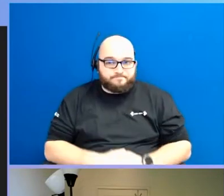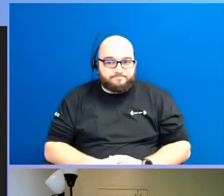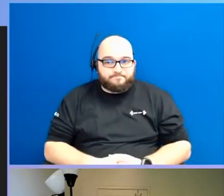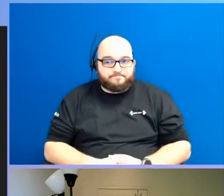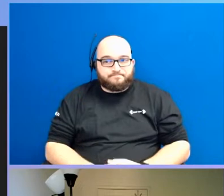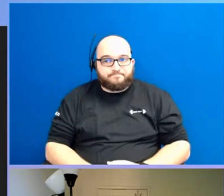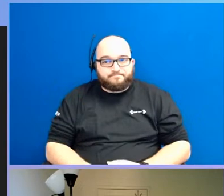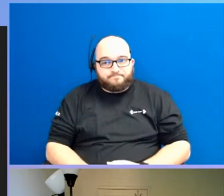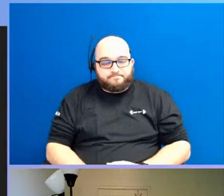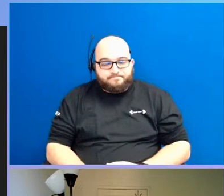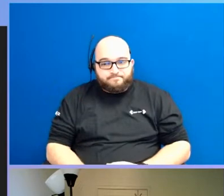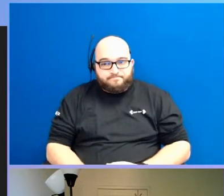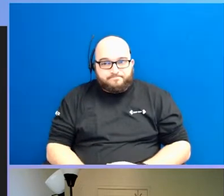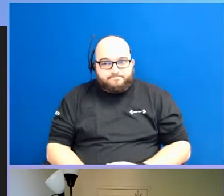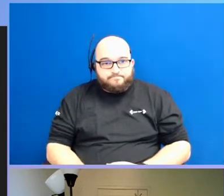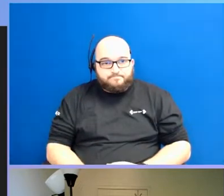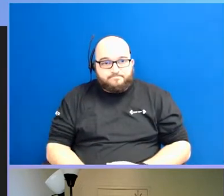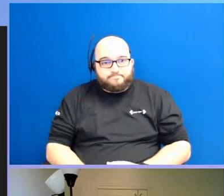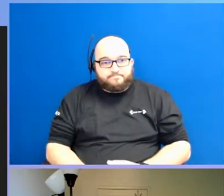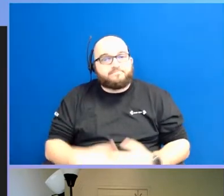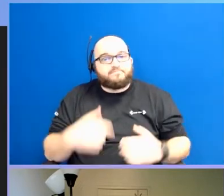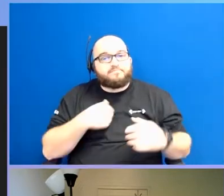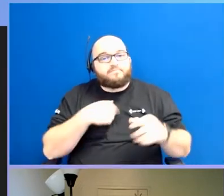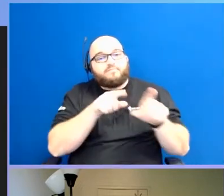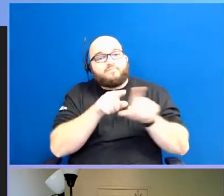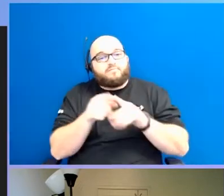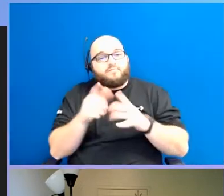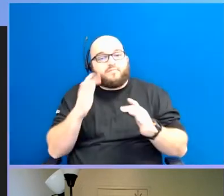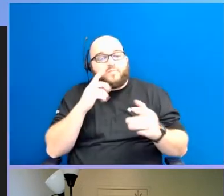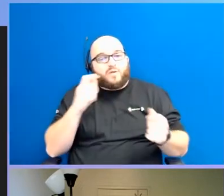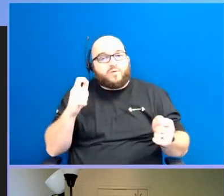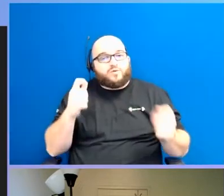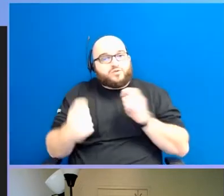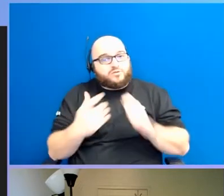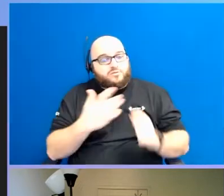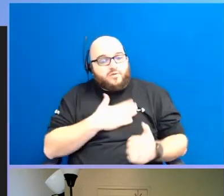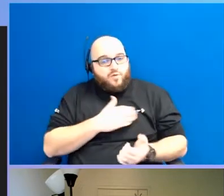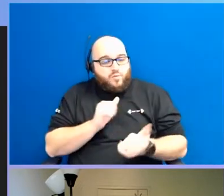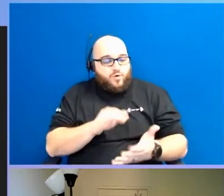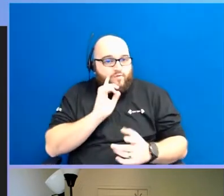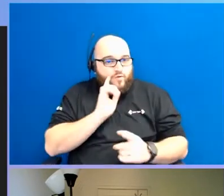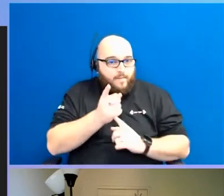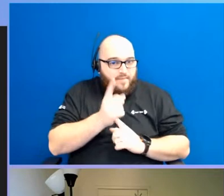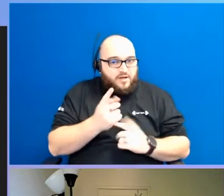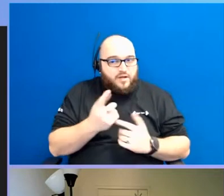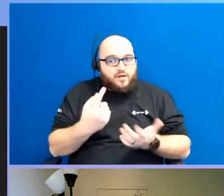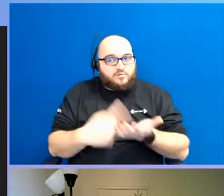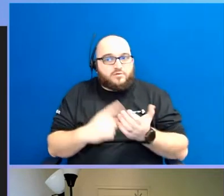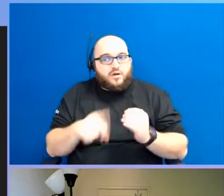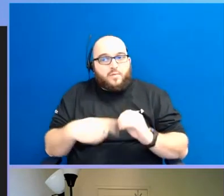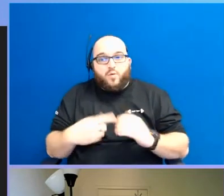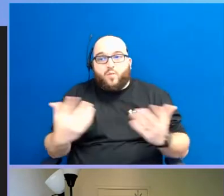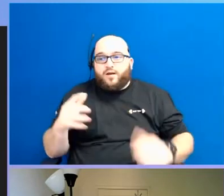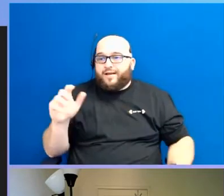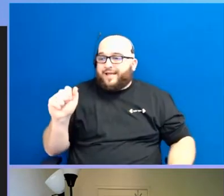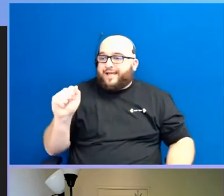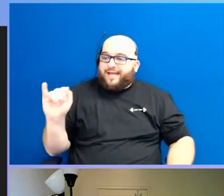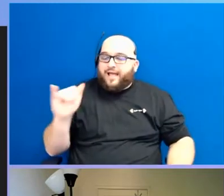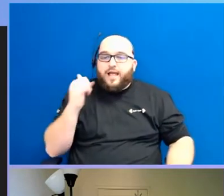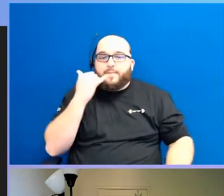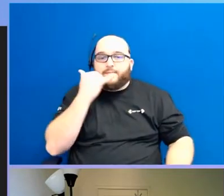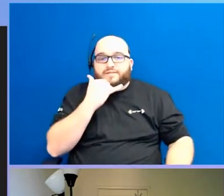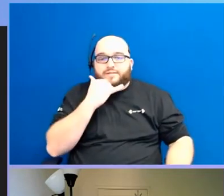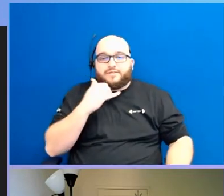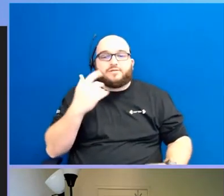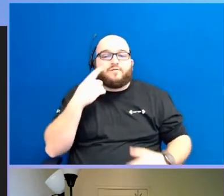You know, AI, I also want to shift gears a little bit and talk about AI mistakes. So we'll use a bicycle example,